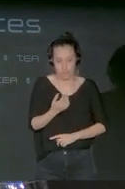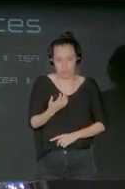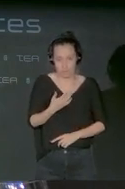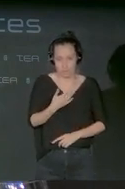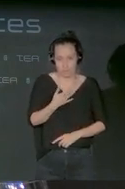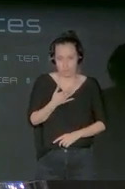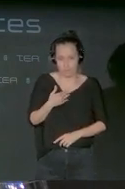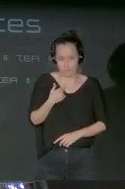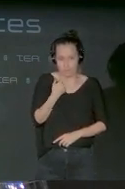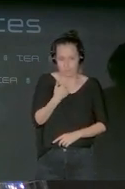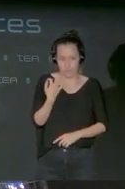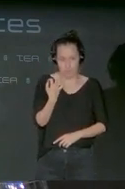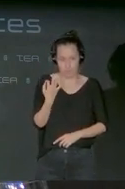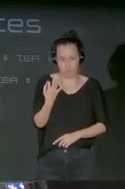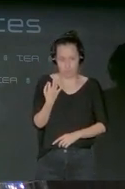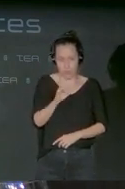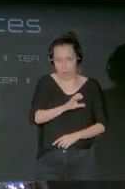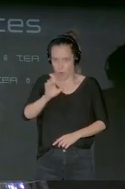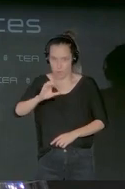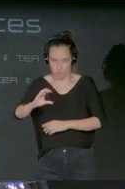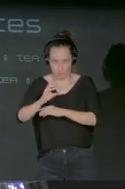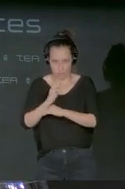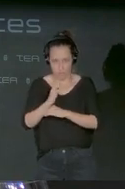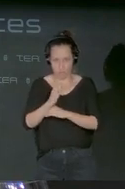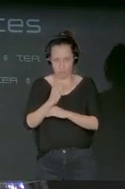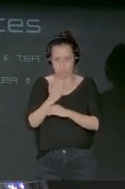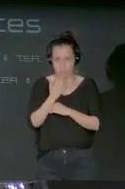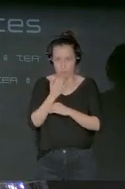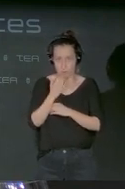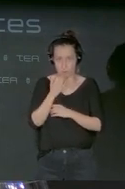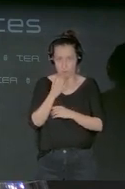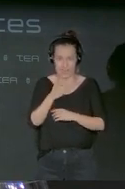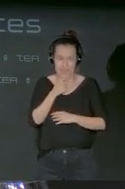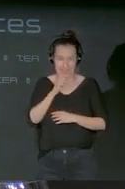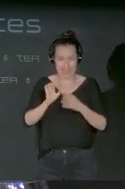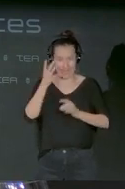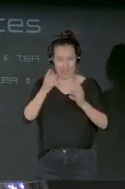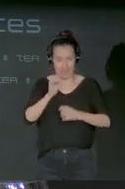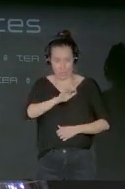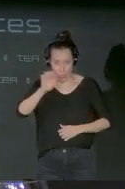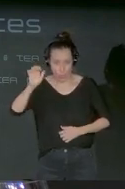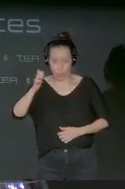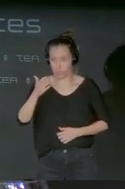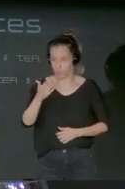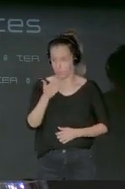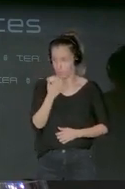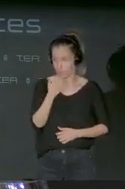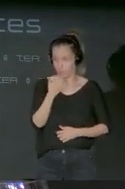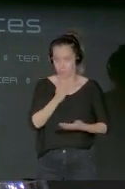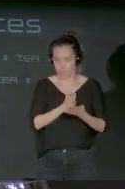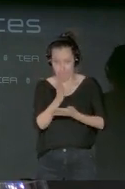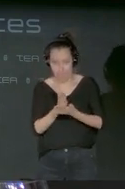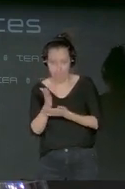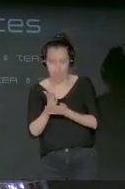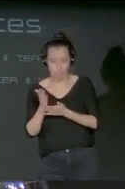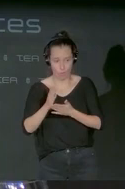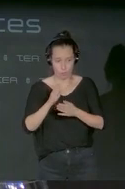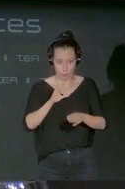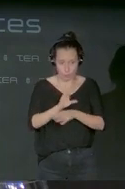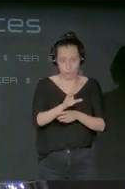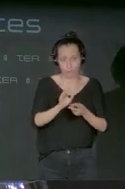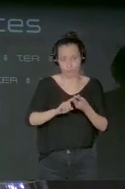also the media invest instrument on equity and loan sides are equally important to secure that there is funding for especially